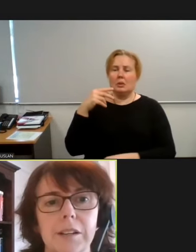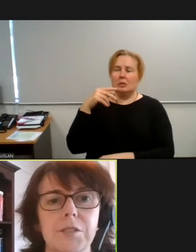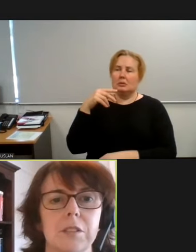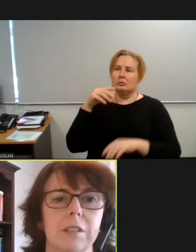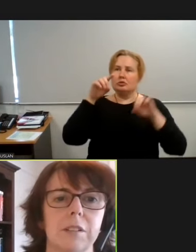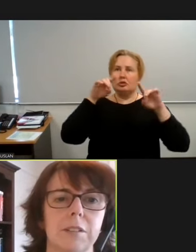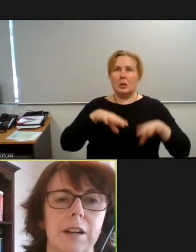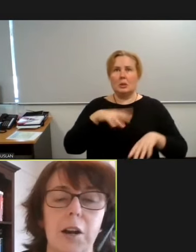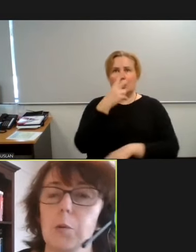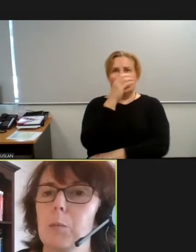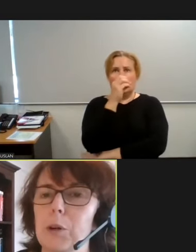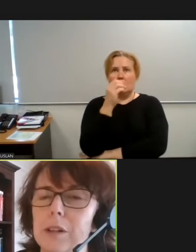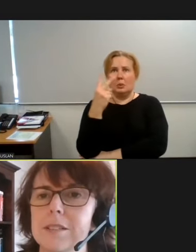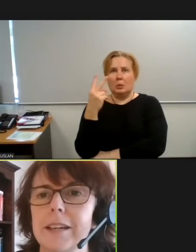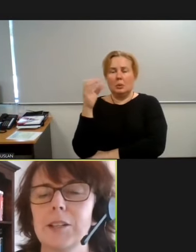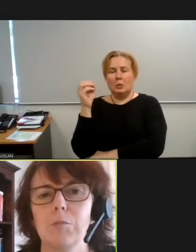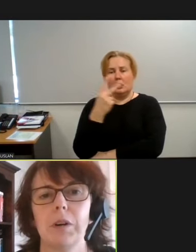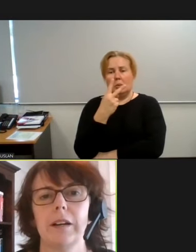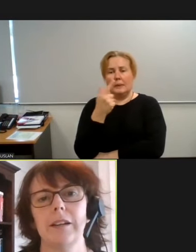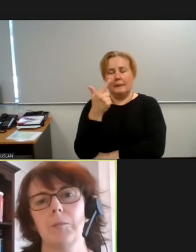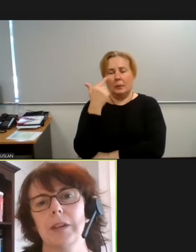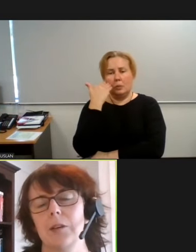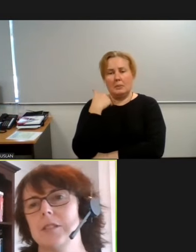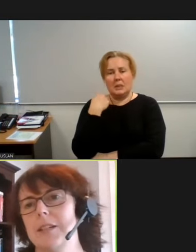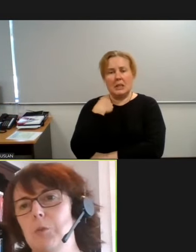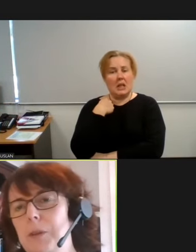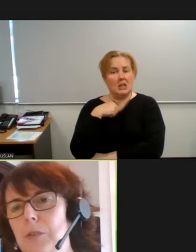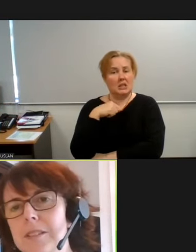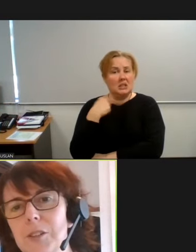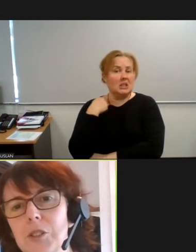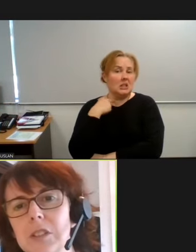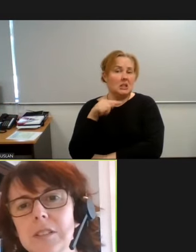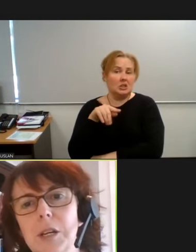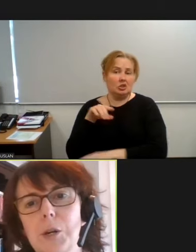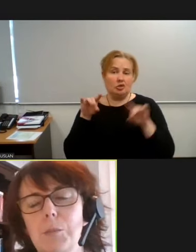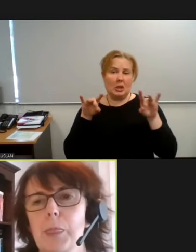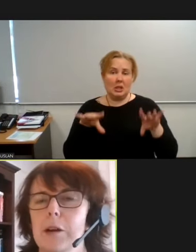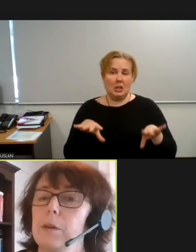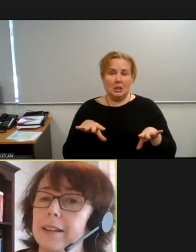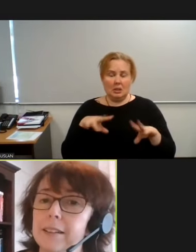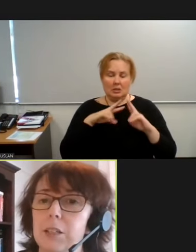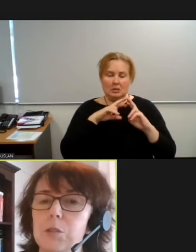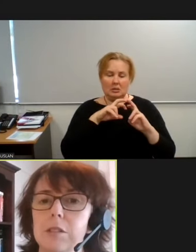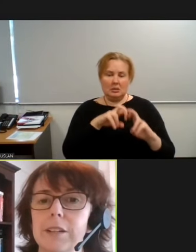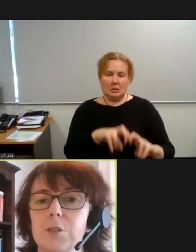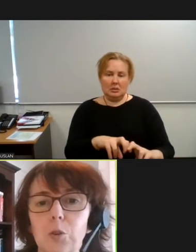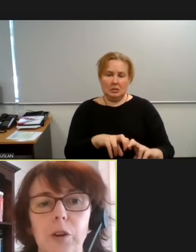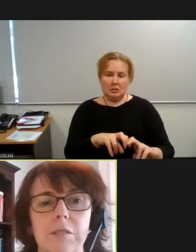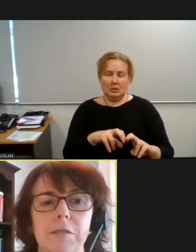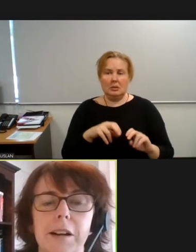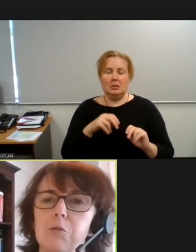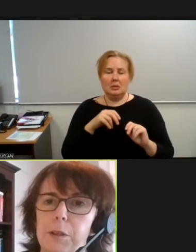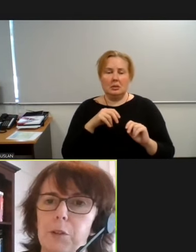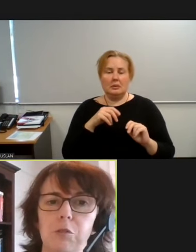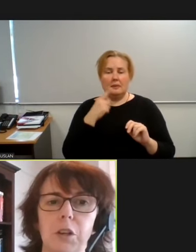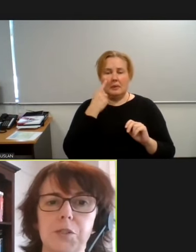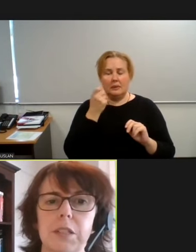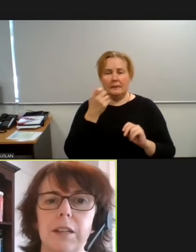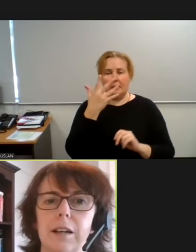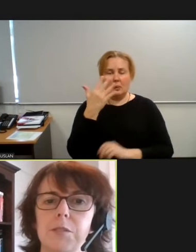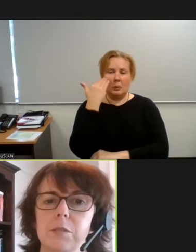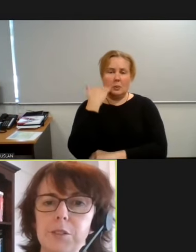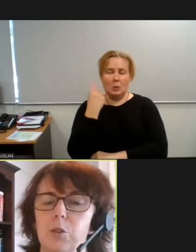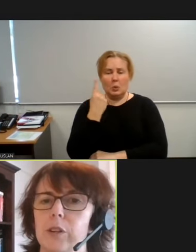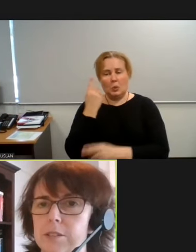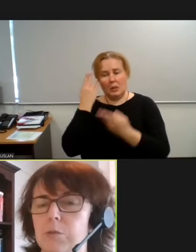know thanks to the harrowing work undertaken by the Counting Dead Women researchers. And that includes in Victoria, 5 women who've lost